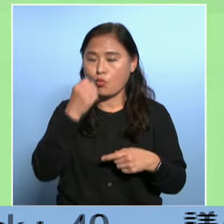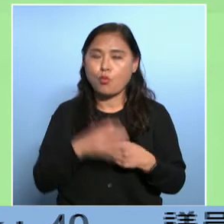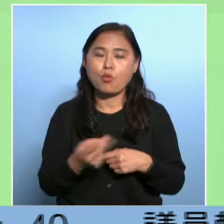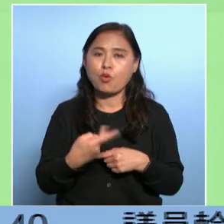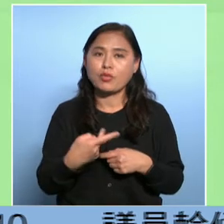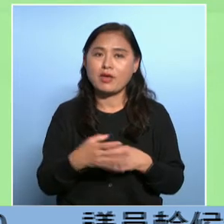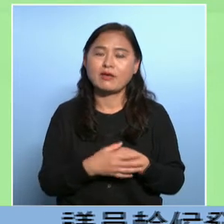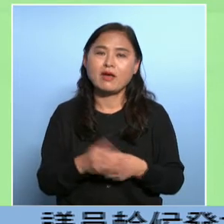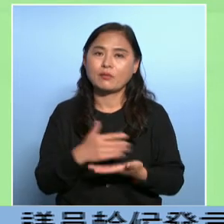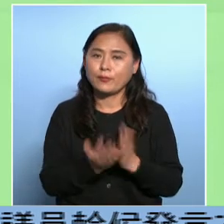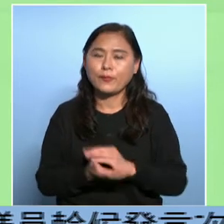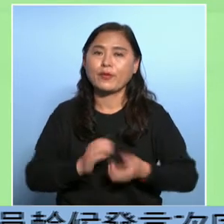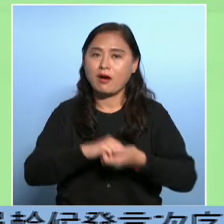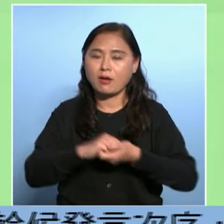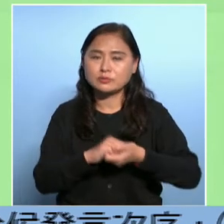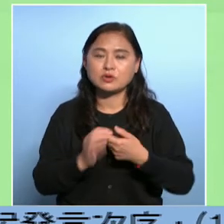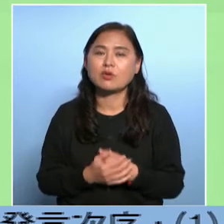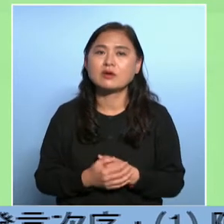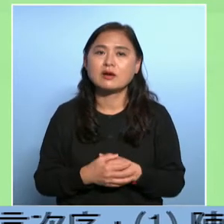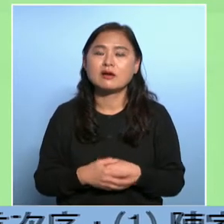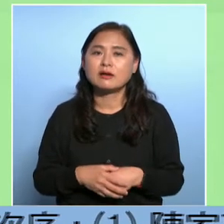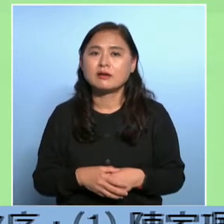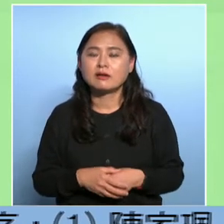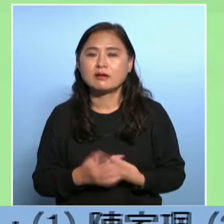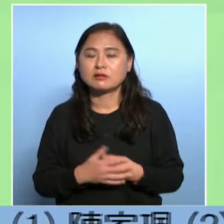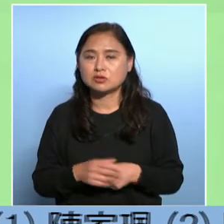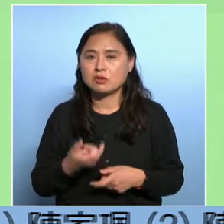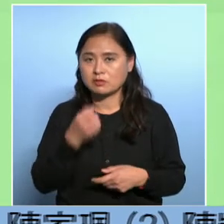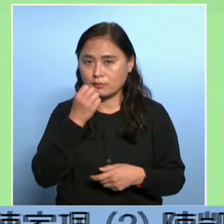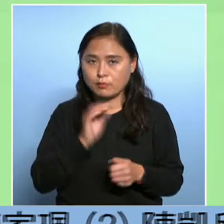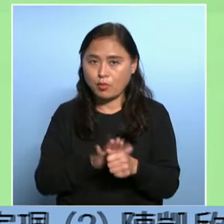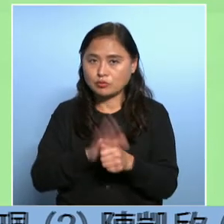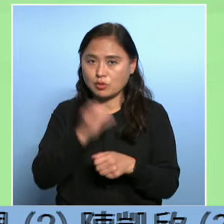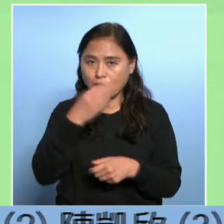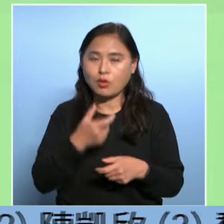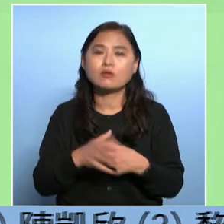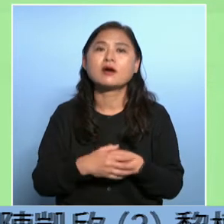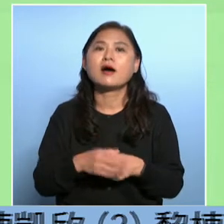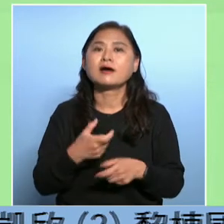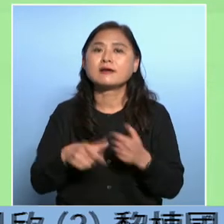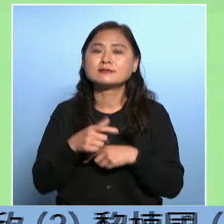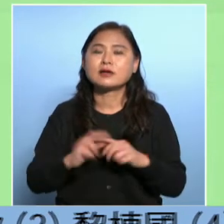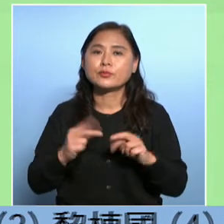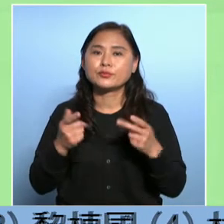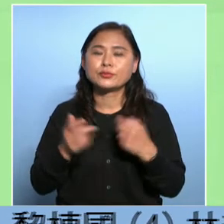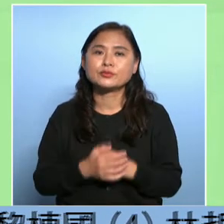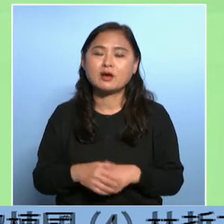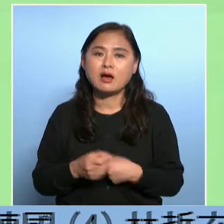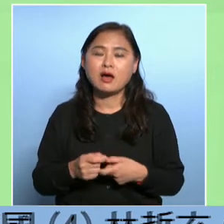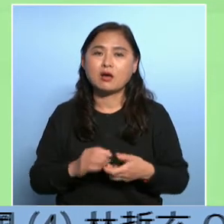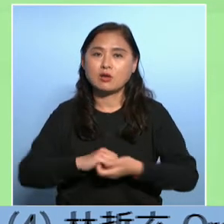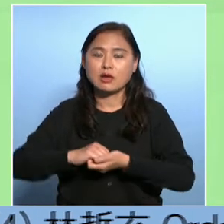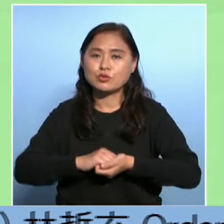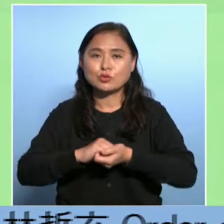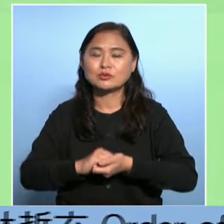integration and collaboration, so that Hong Kong's economy can also undergo transformation. And I'm